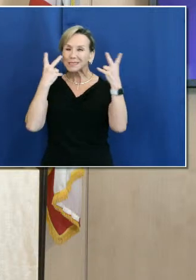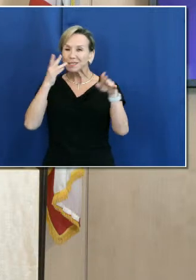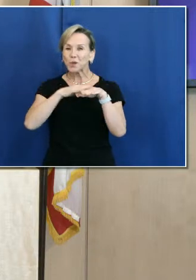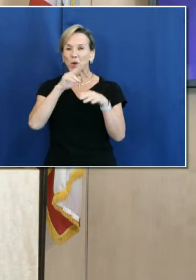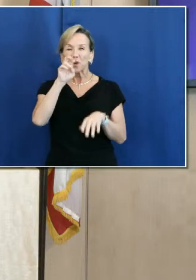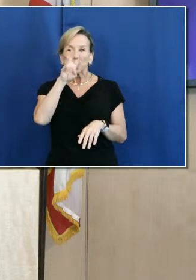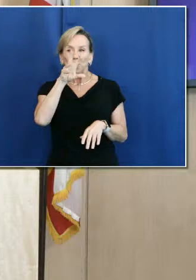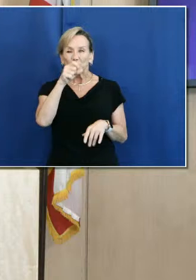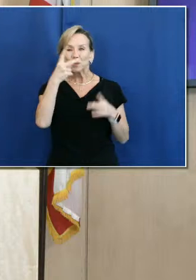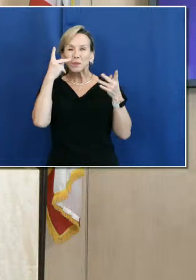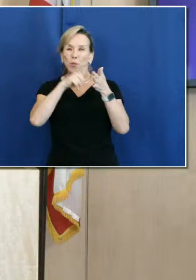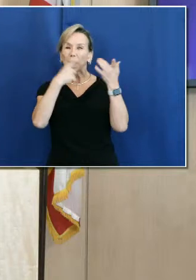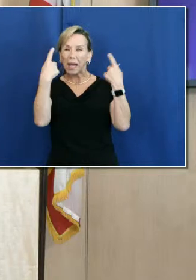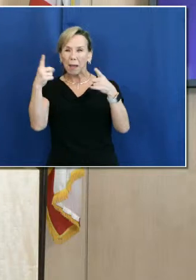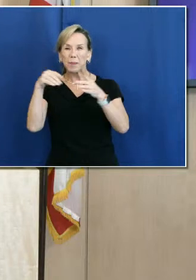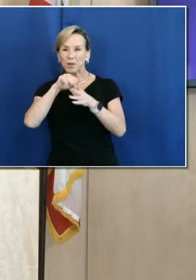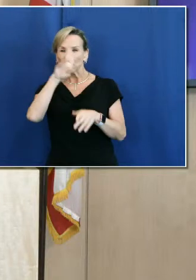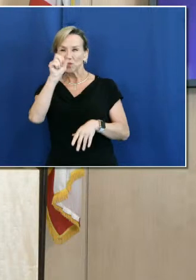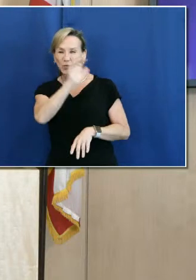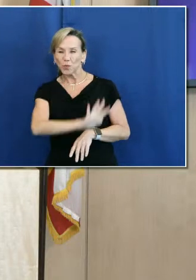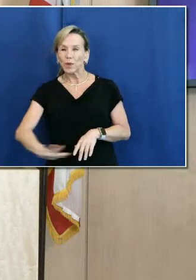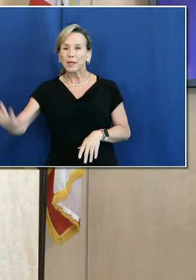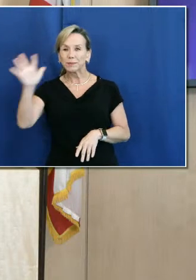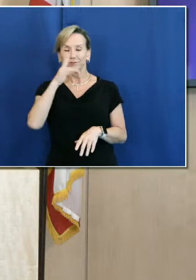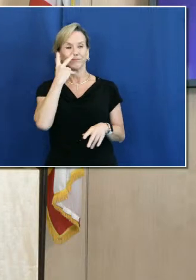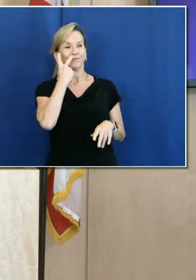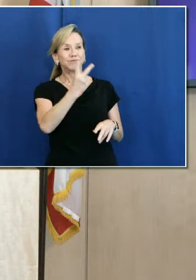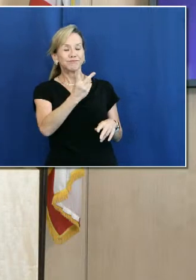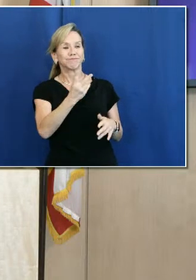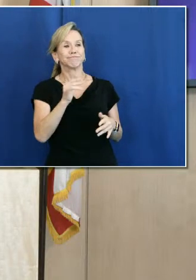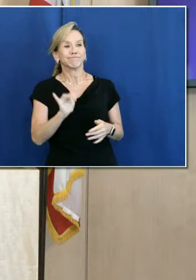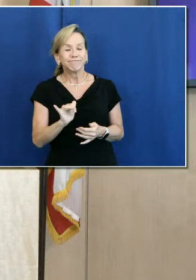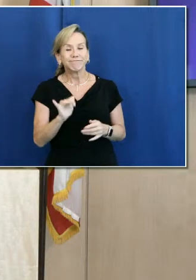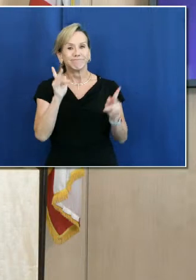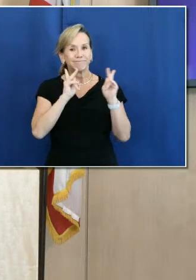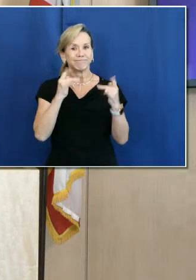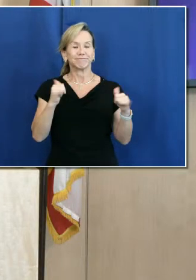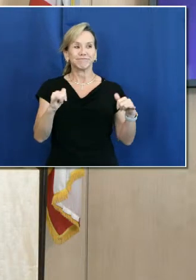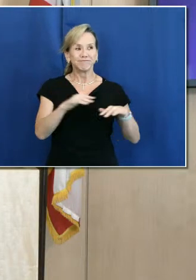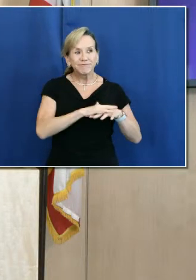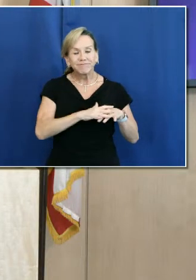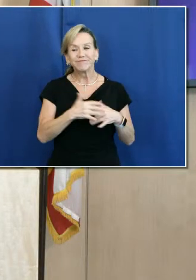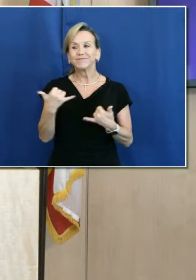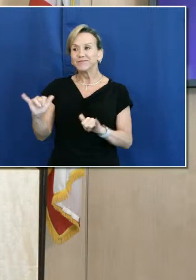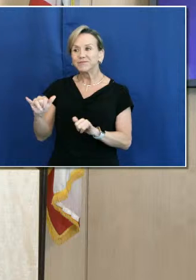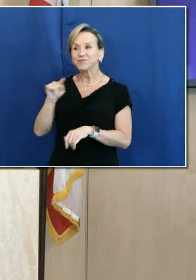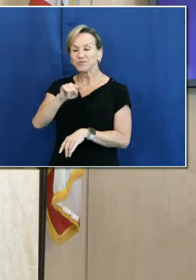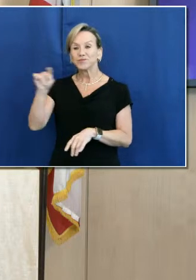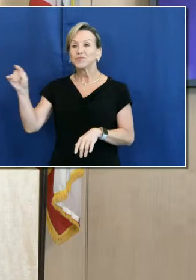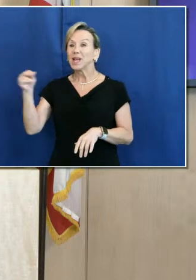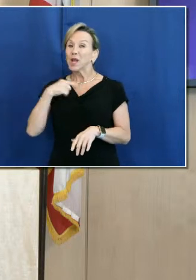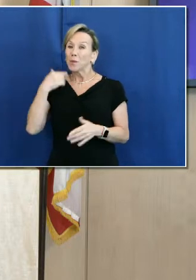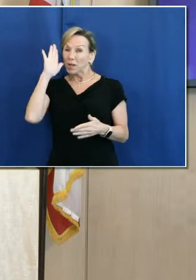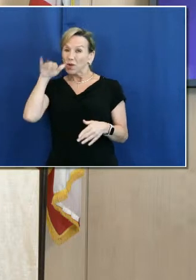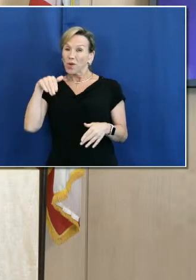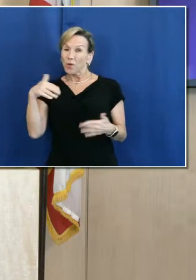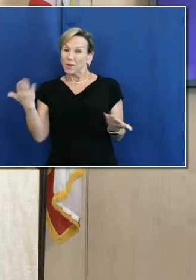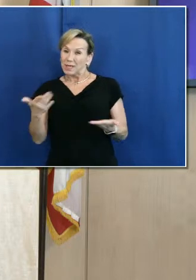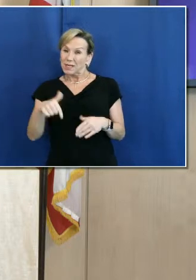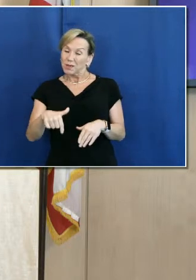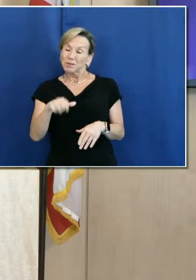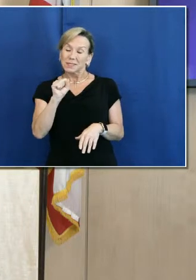on around the country, and we know some of that is happening here, even in San Diego at some of the colleges. But